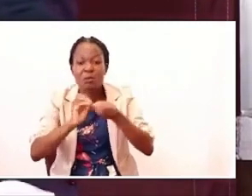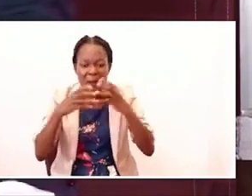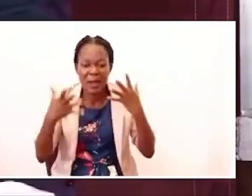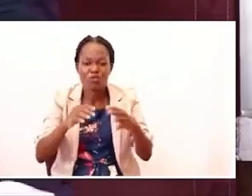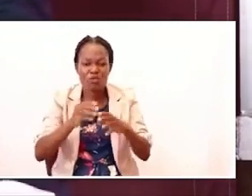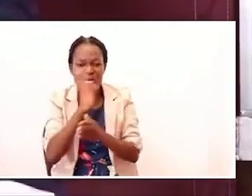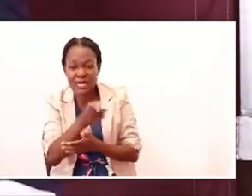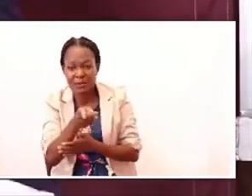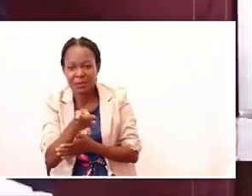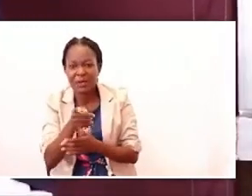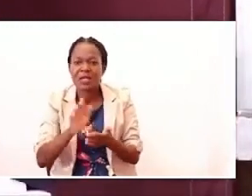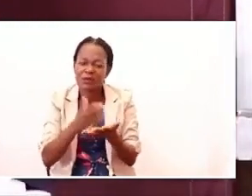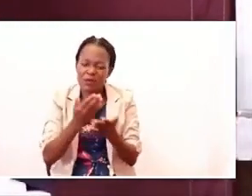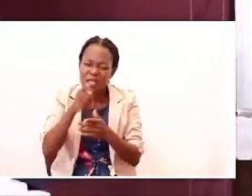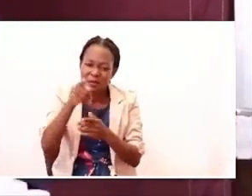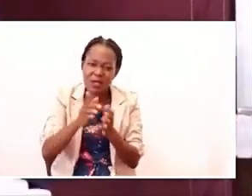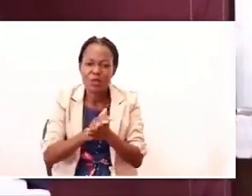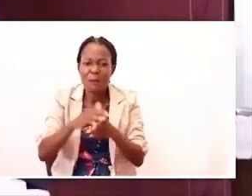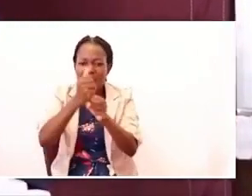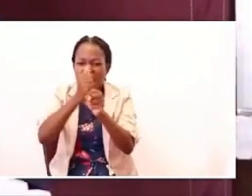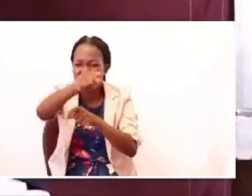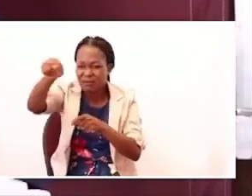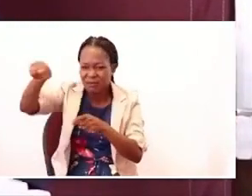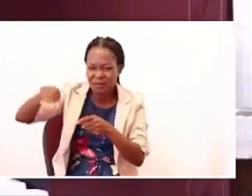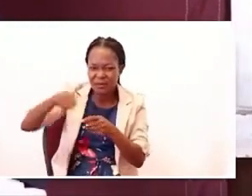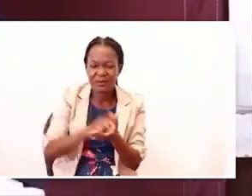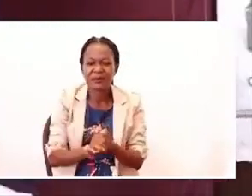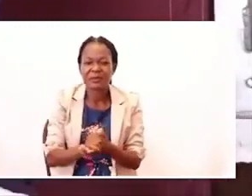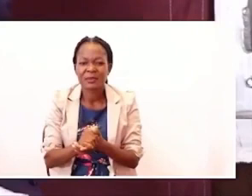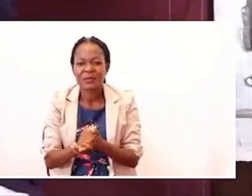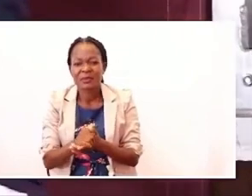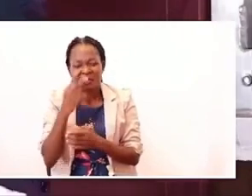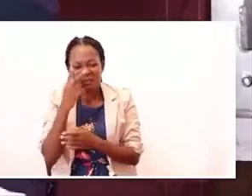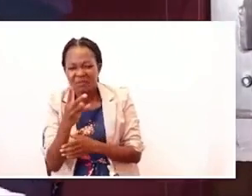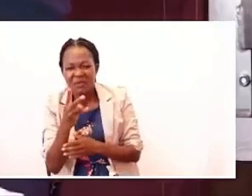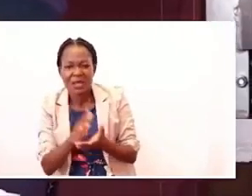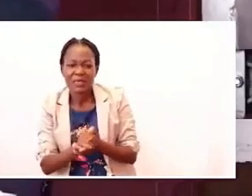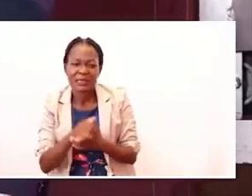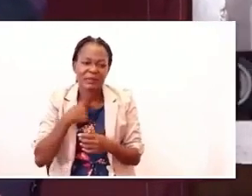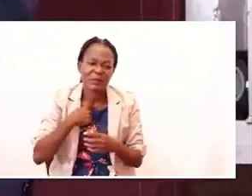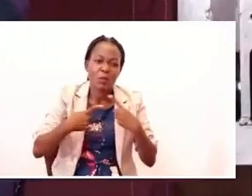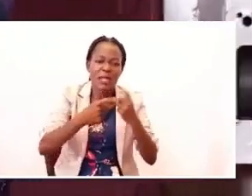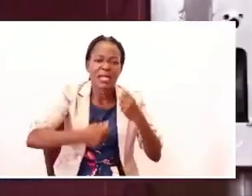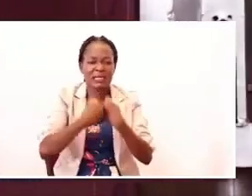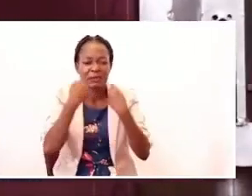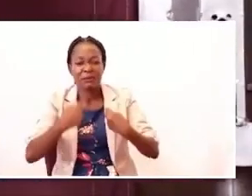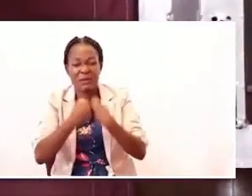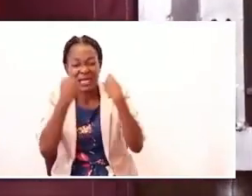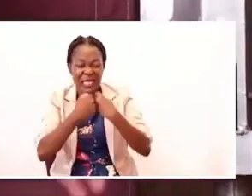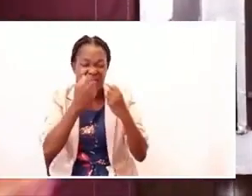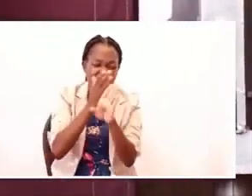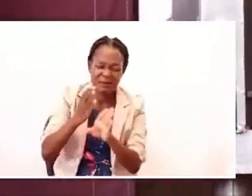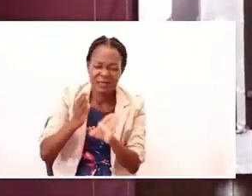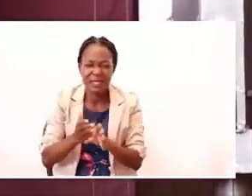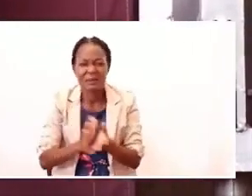Woods institutions, found themselves in a crisis of purpose. They found themselves